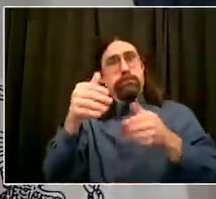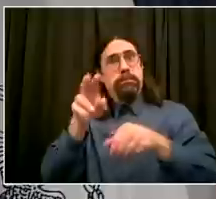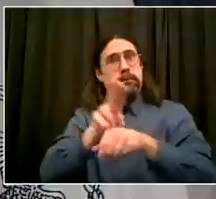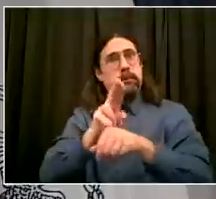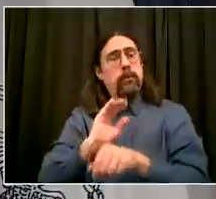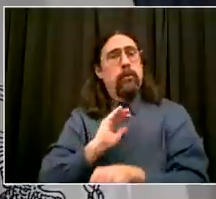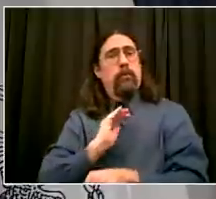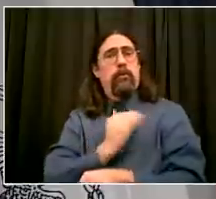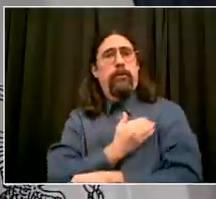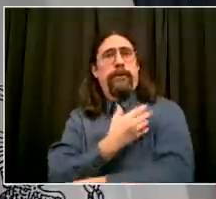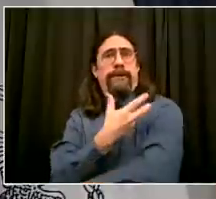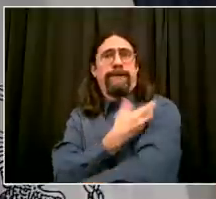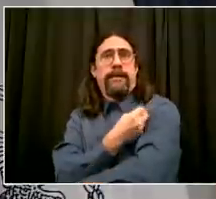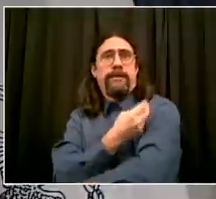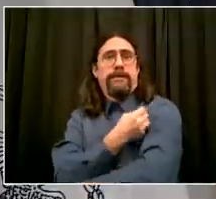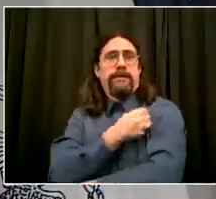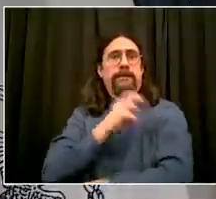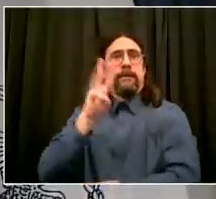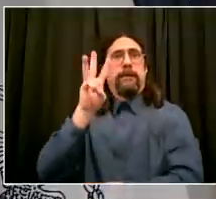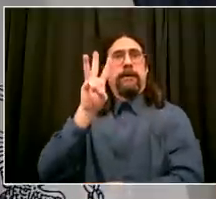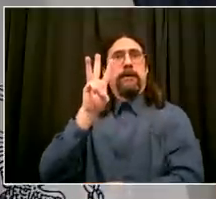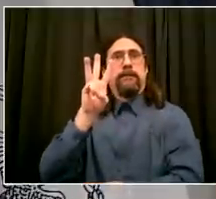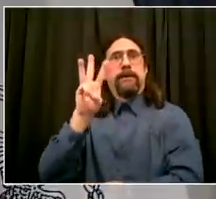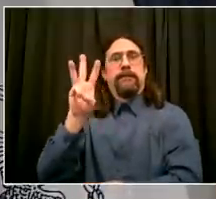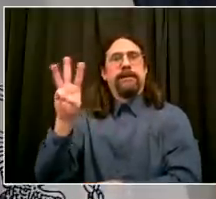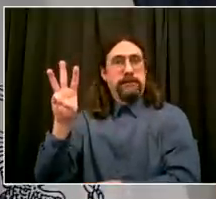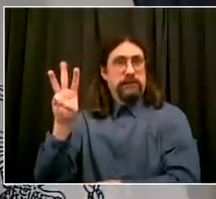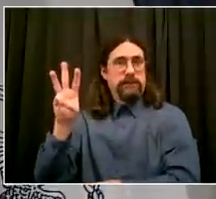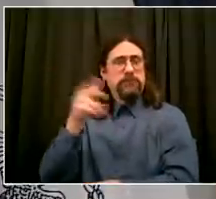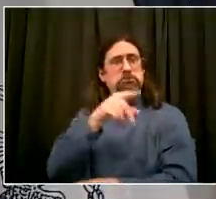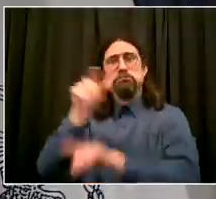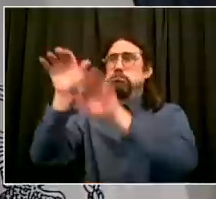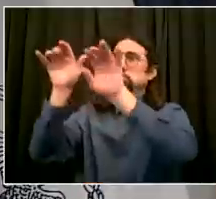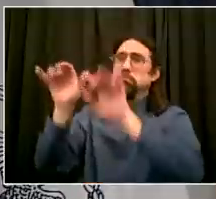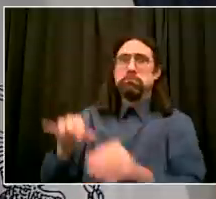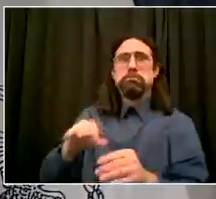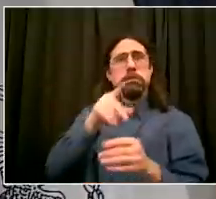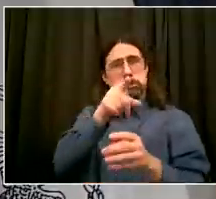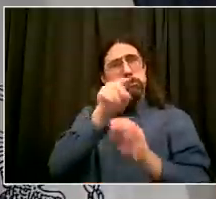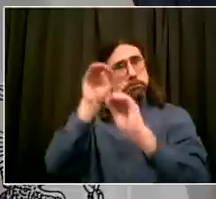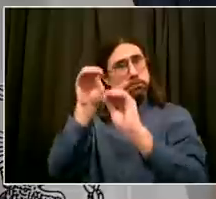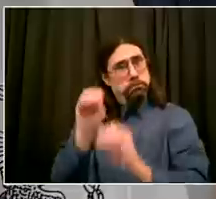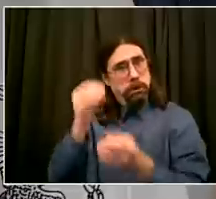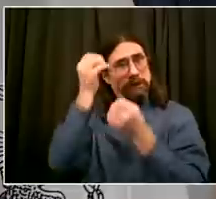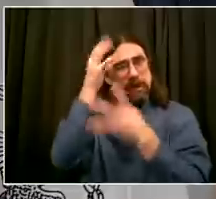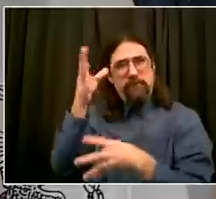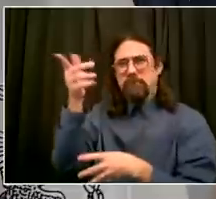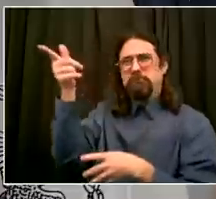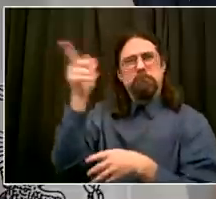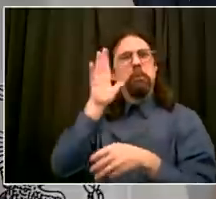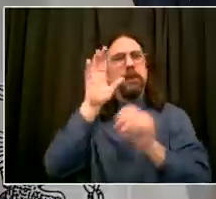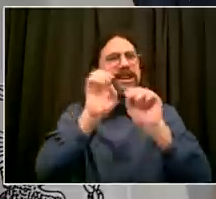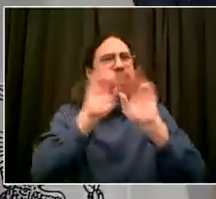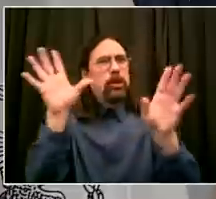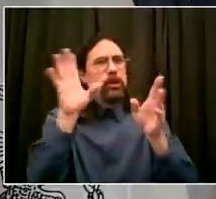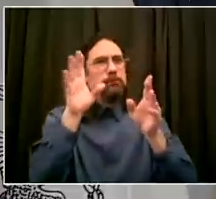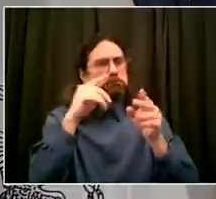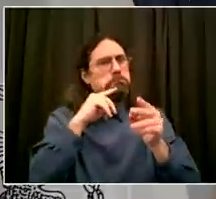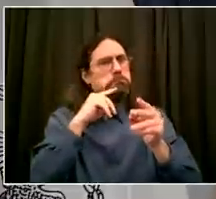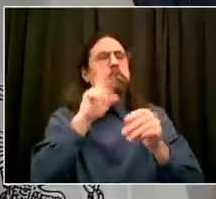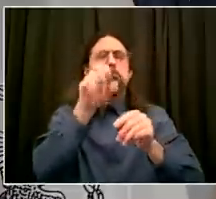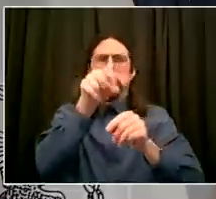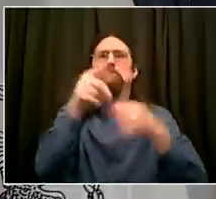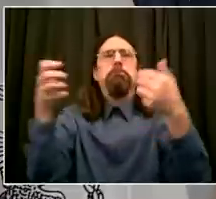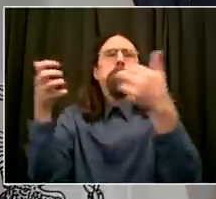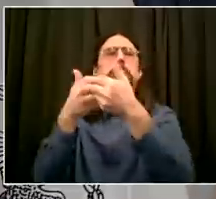the real world. Sometimes there'll be a miss and someone will get through who shouldn't have and wasn't in one of those categories. But the rule